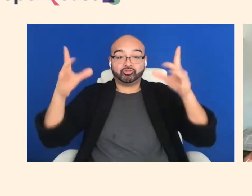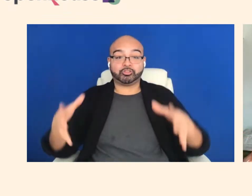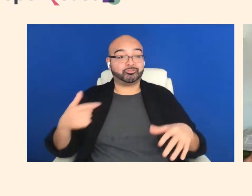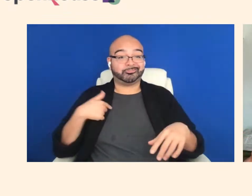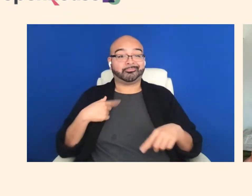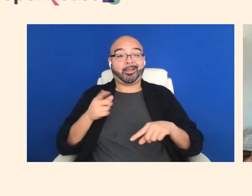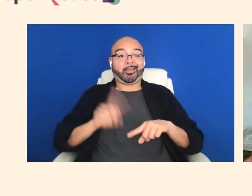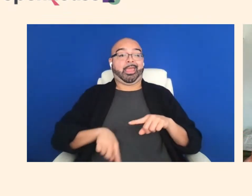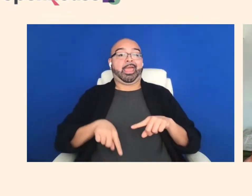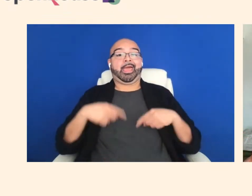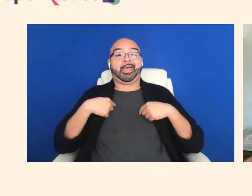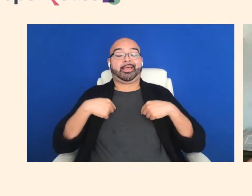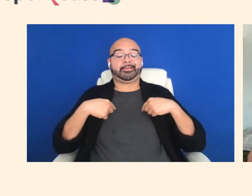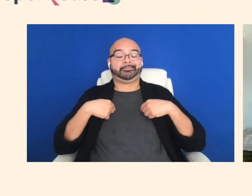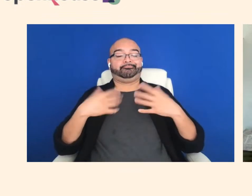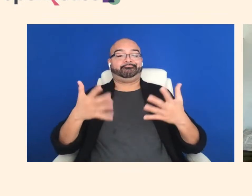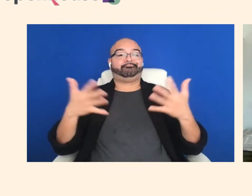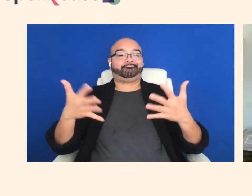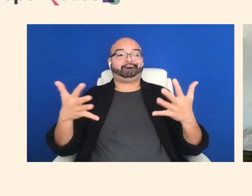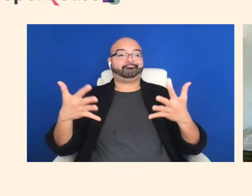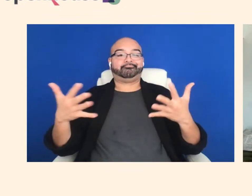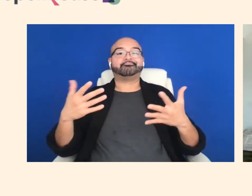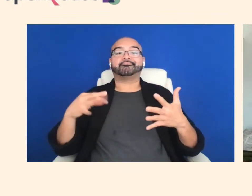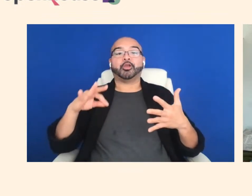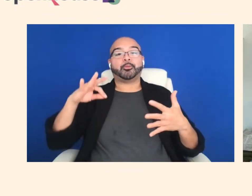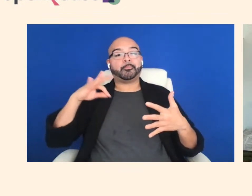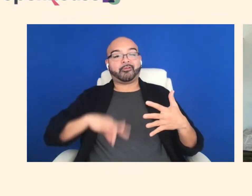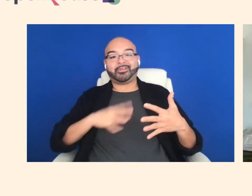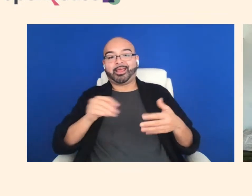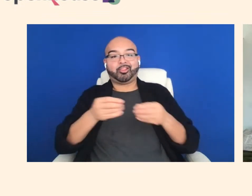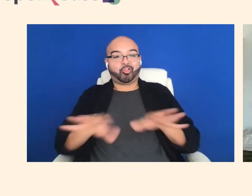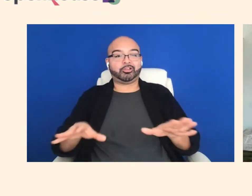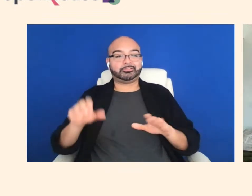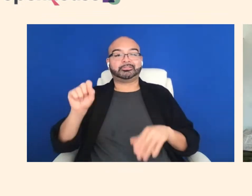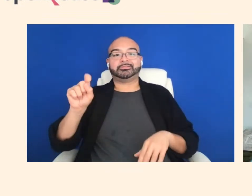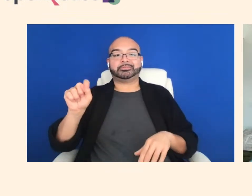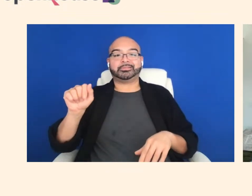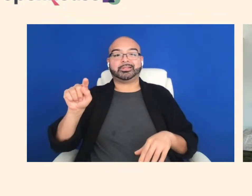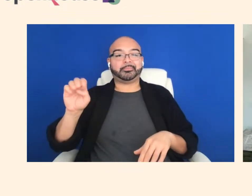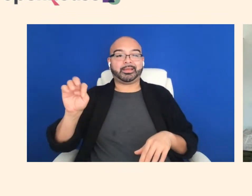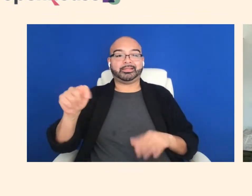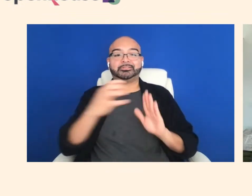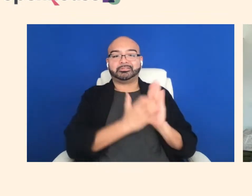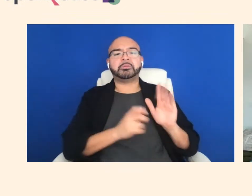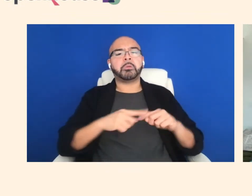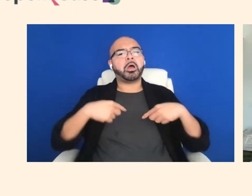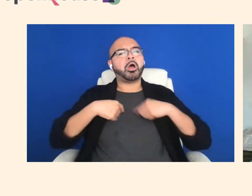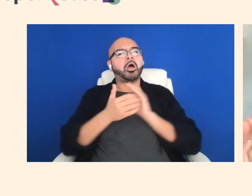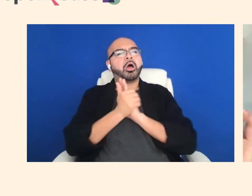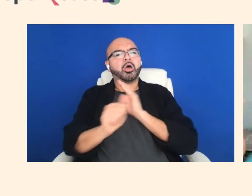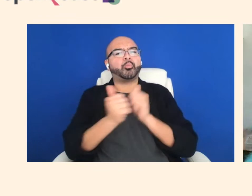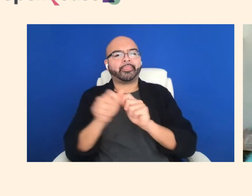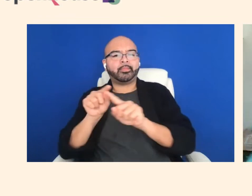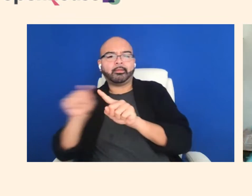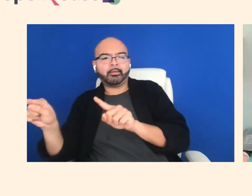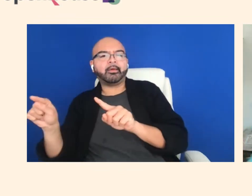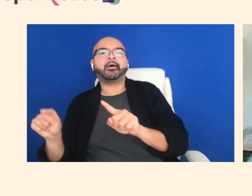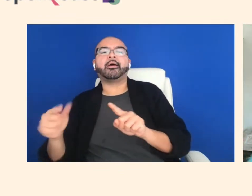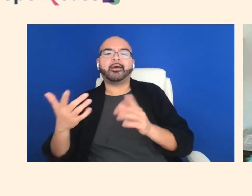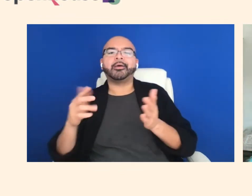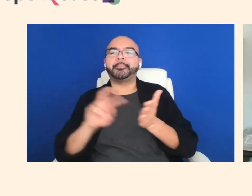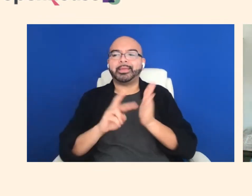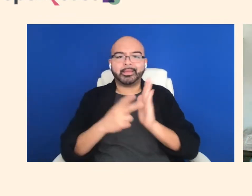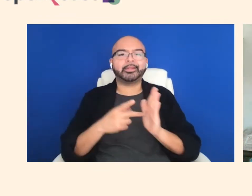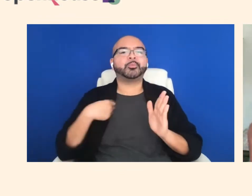a profit and loss statement, but she is particularly good at fill in the blank. So you reconfigure